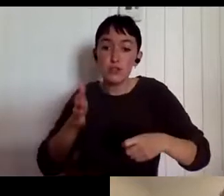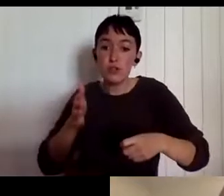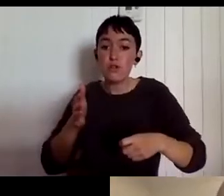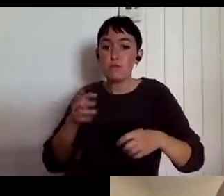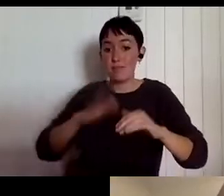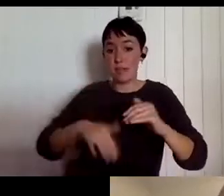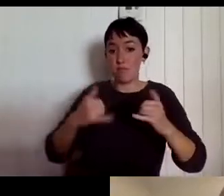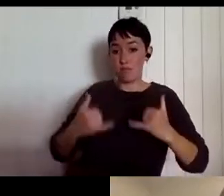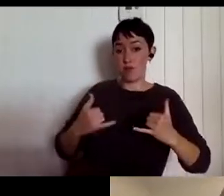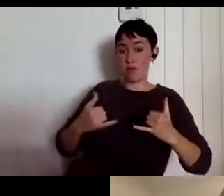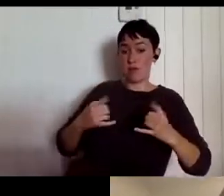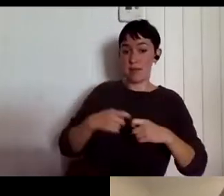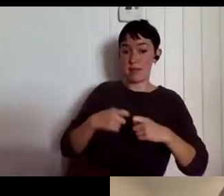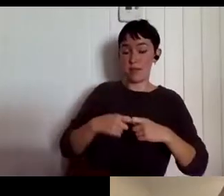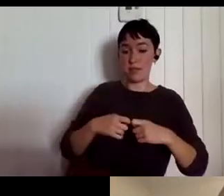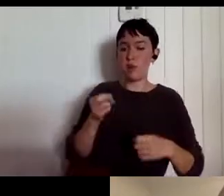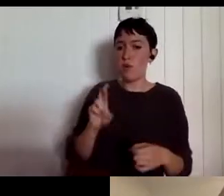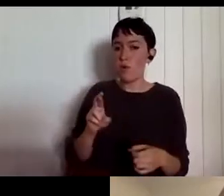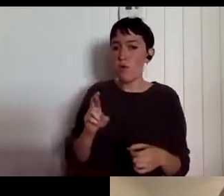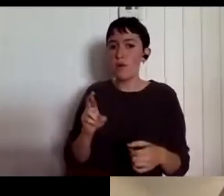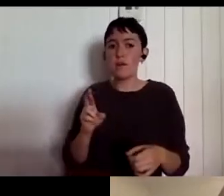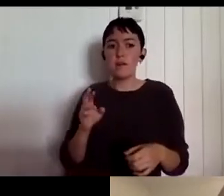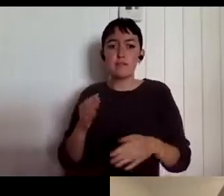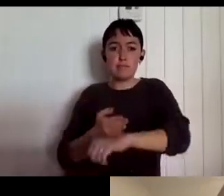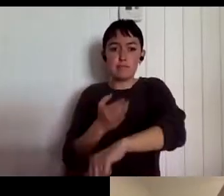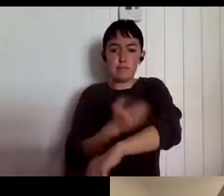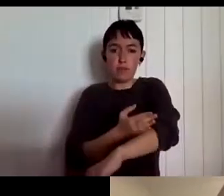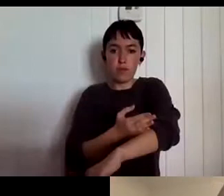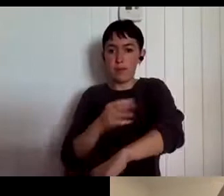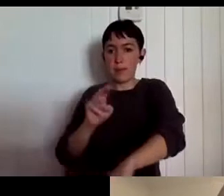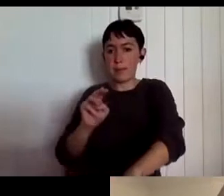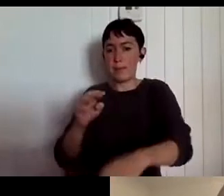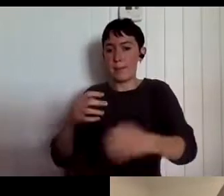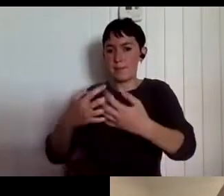through improving the mechanism with the materials that we already know about?